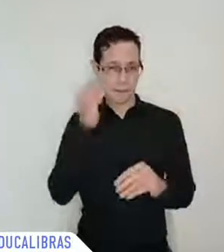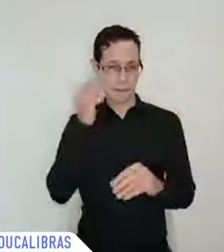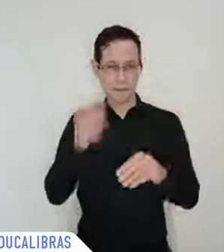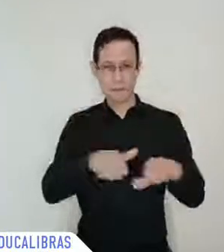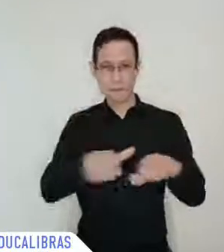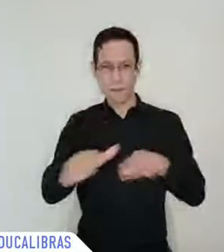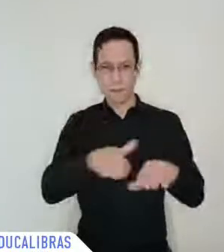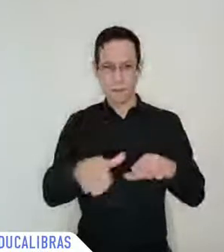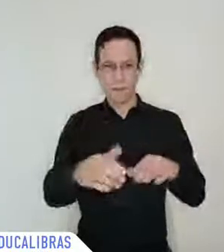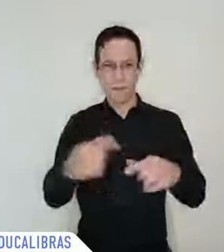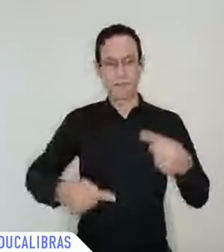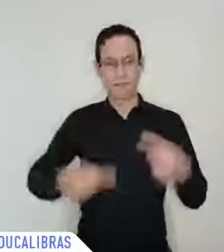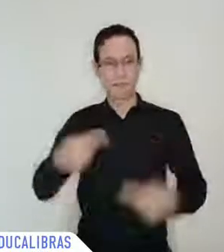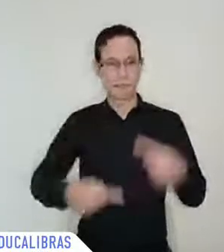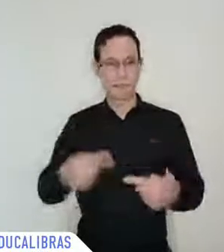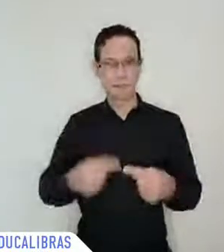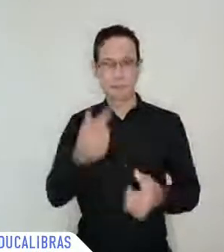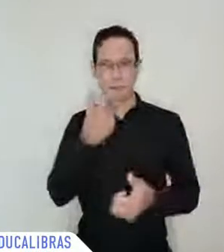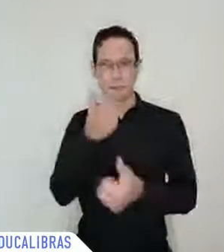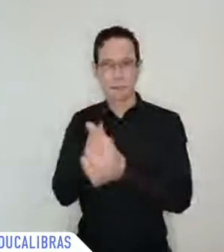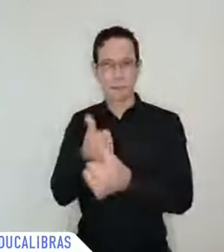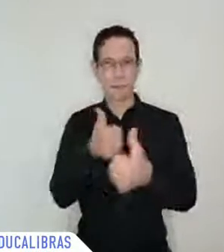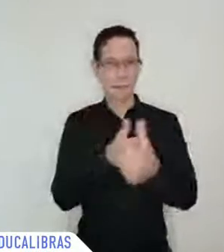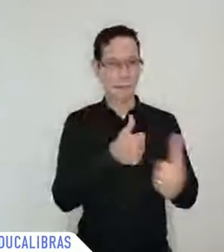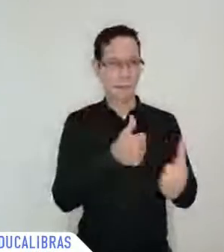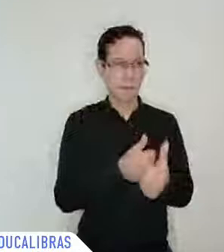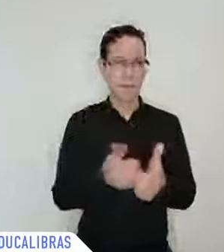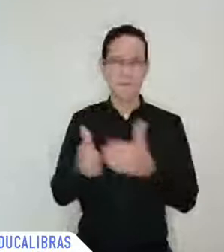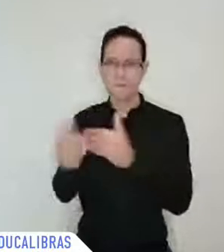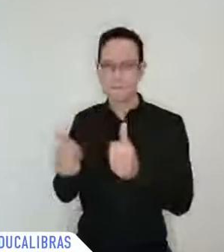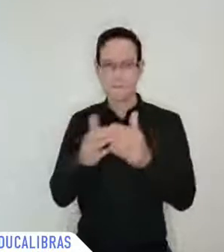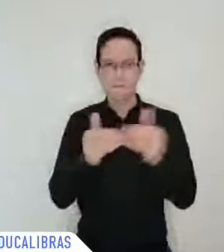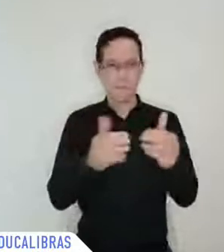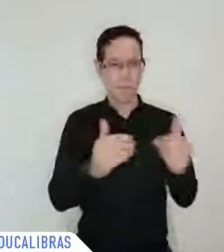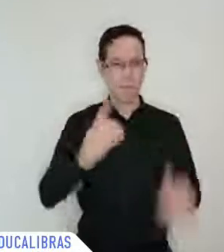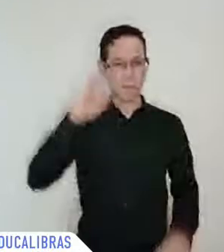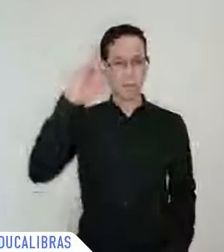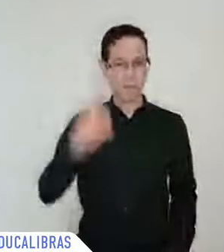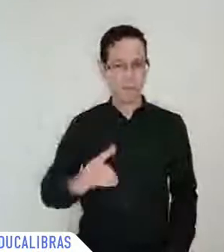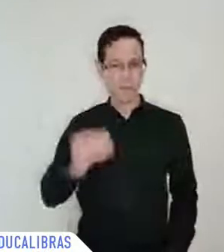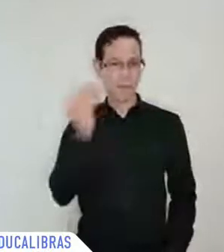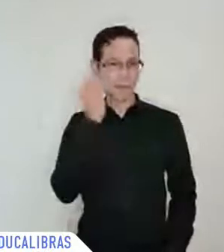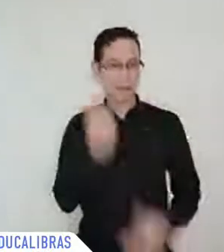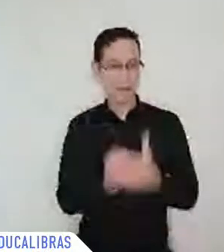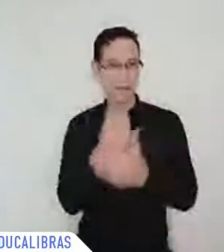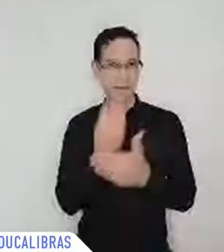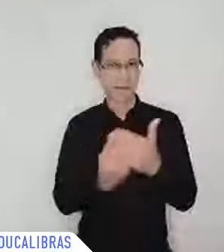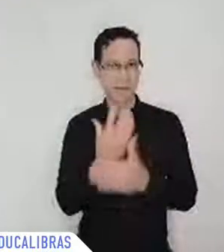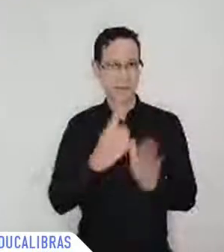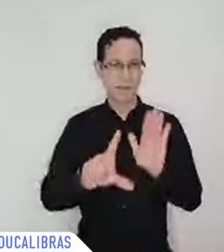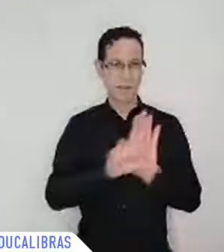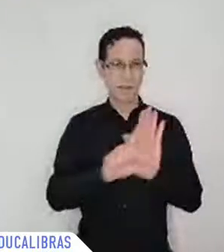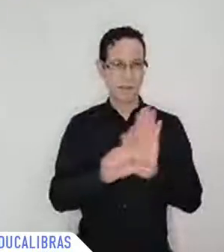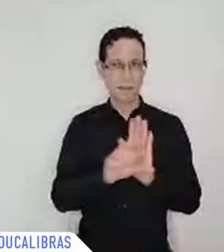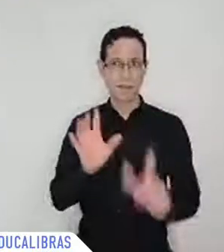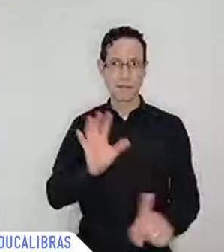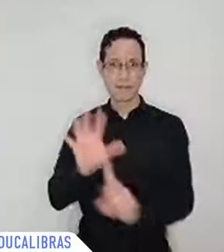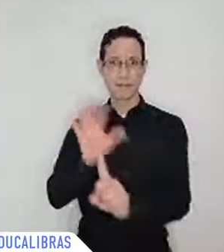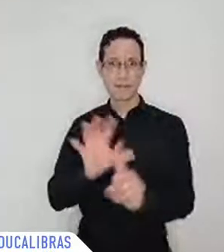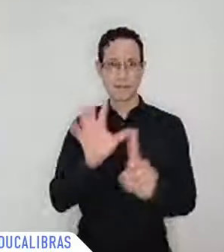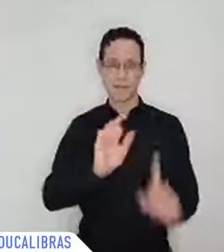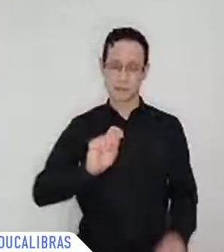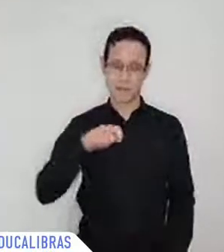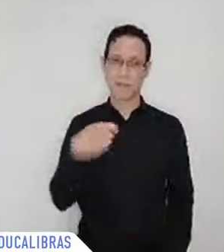itself, and this is the place where we can start to move policies from and to claim for rights and public